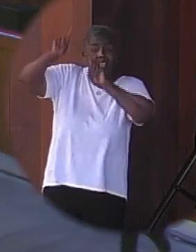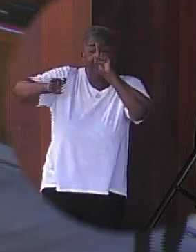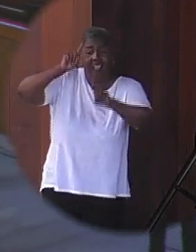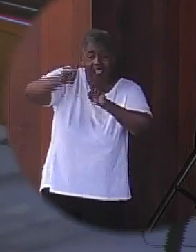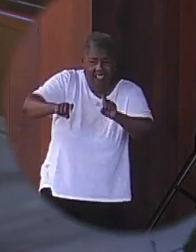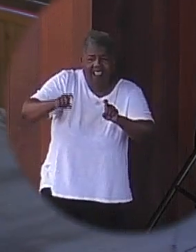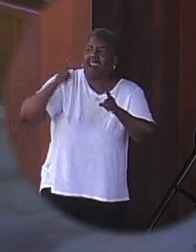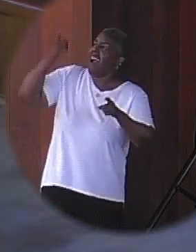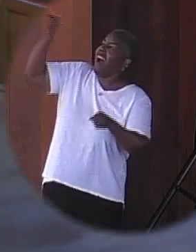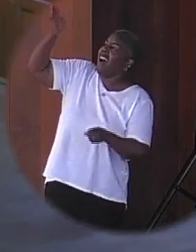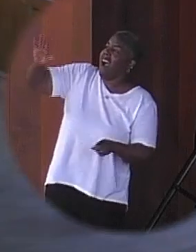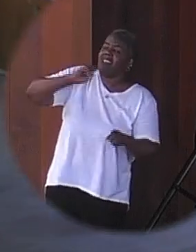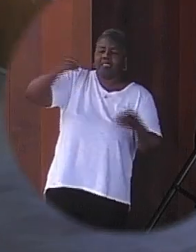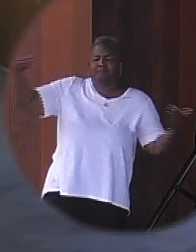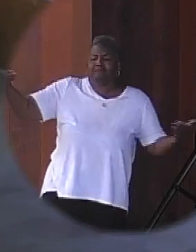are invitations.